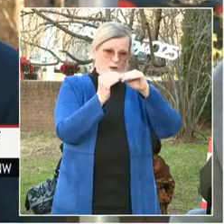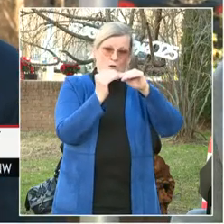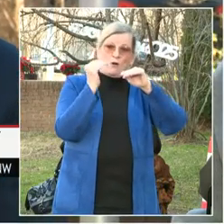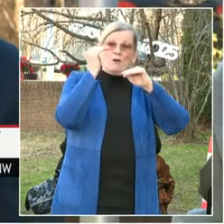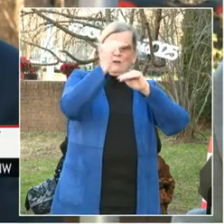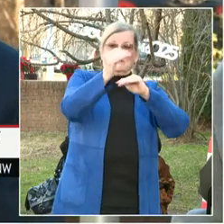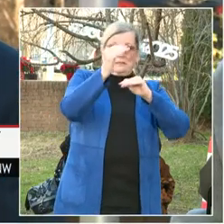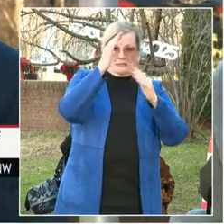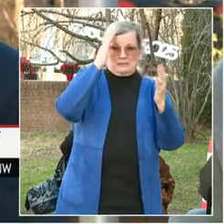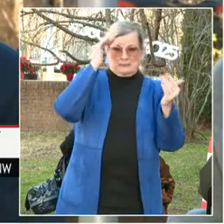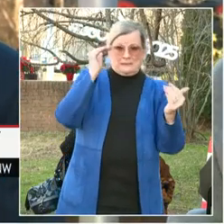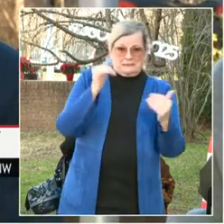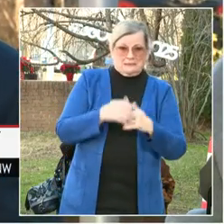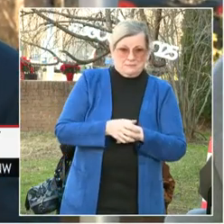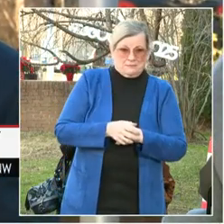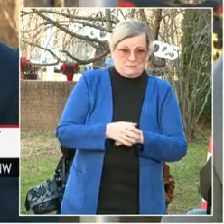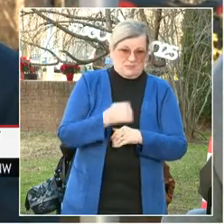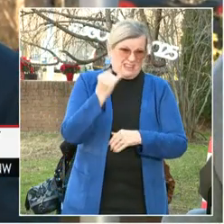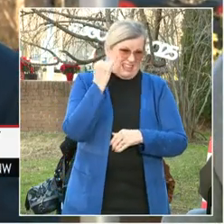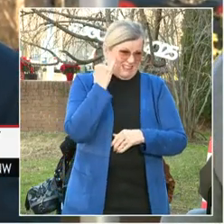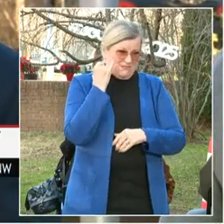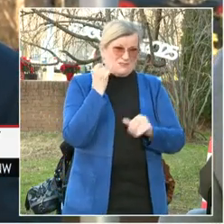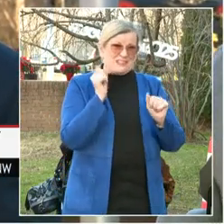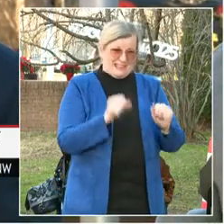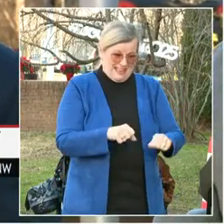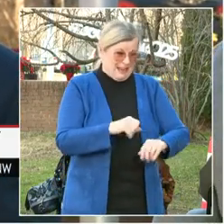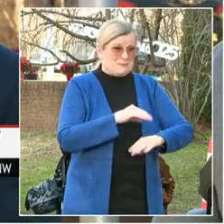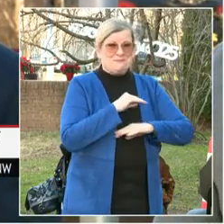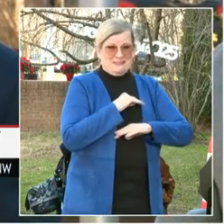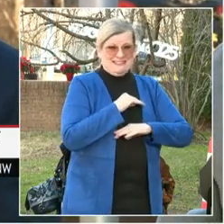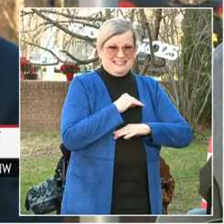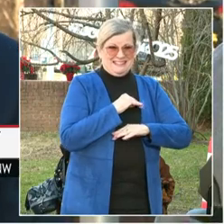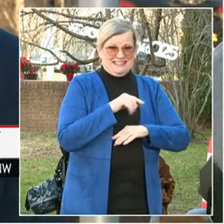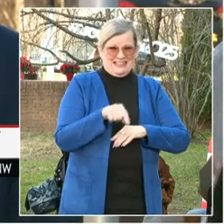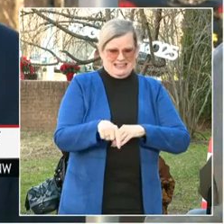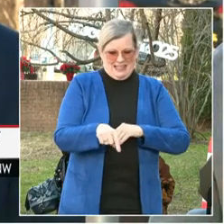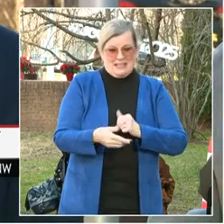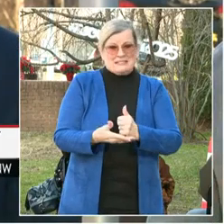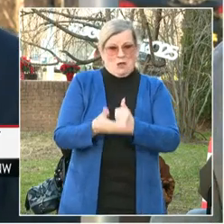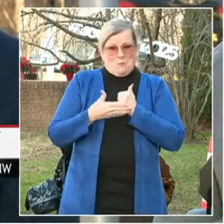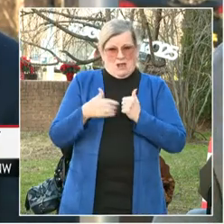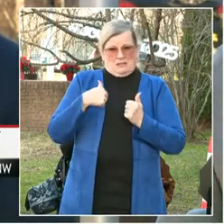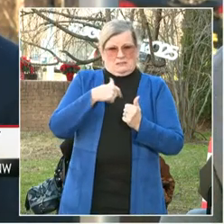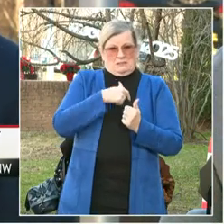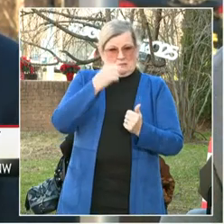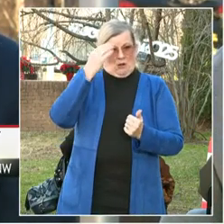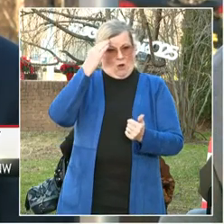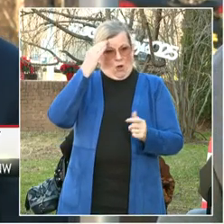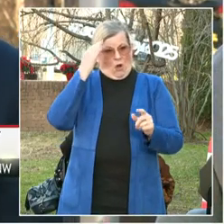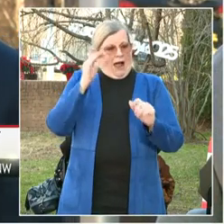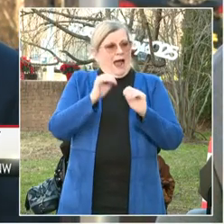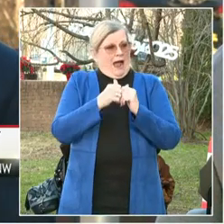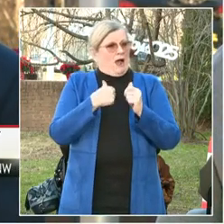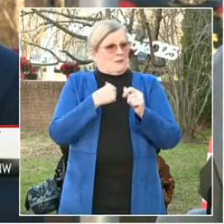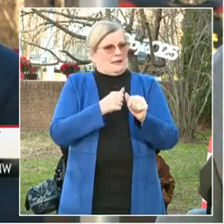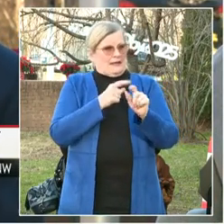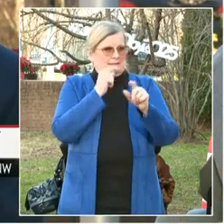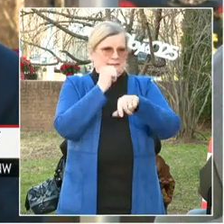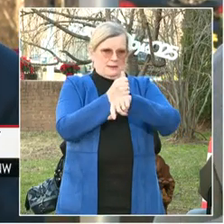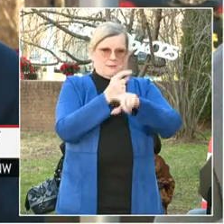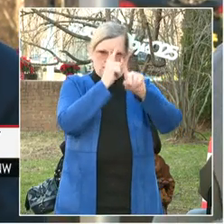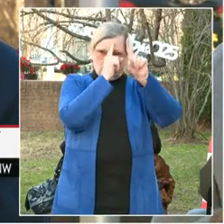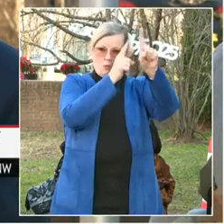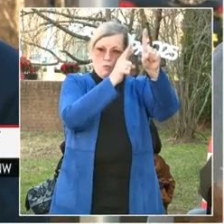to achieve, this helps fill the gap in how we get there. The roadmap outlines how, if the government, residents,